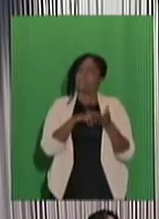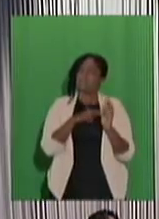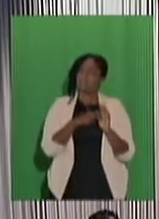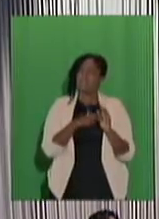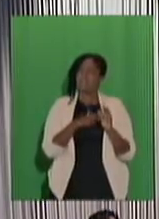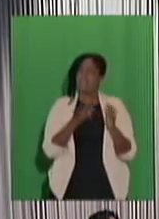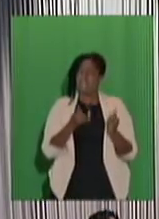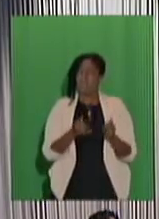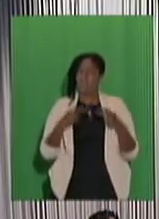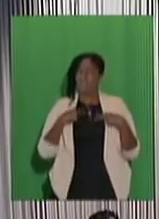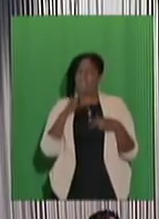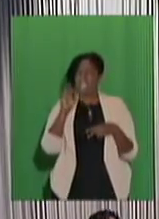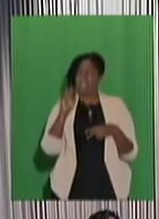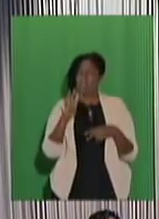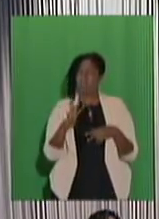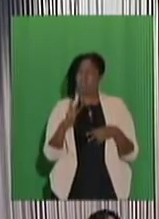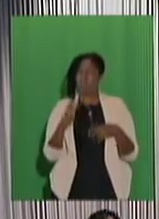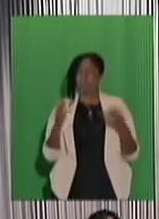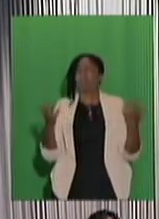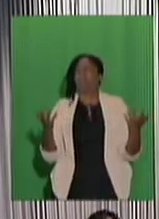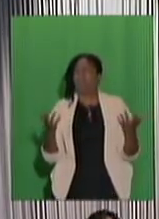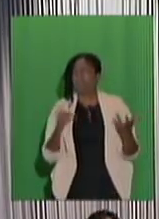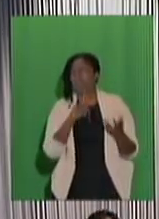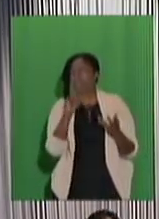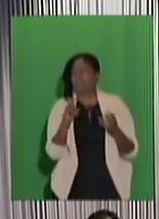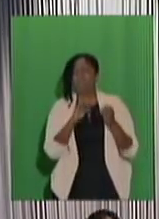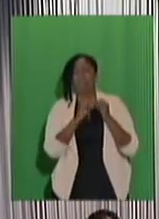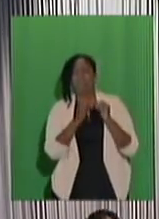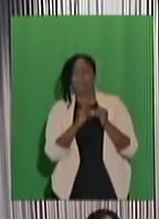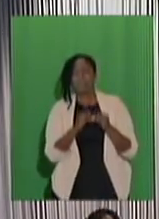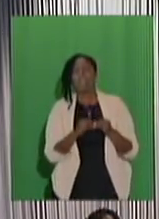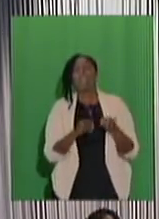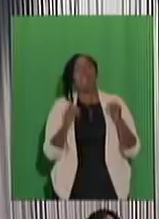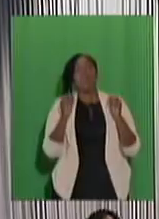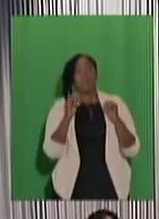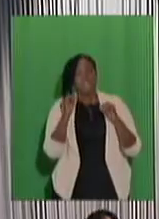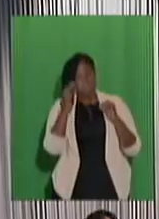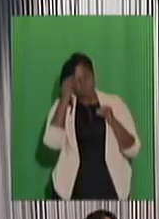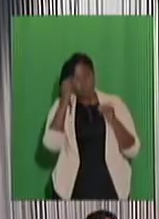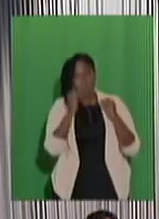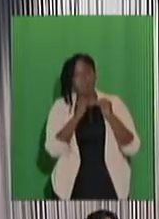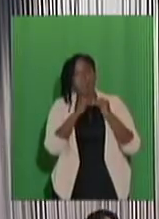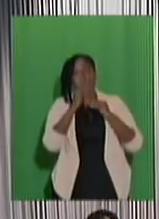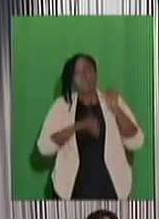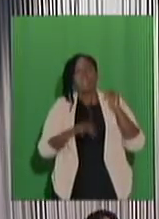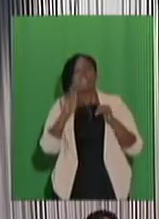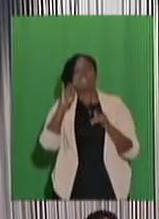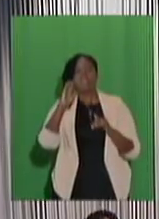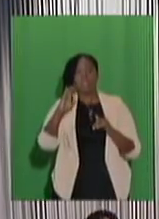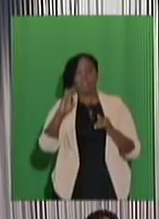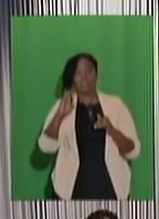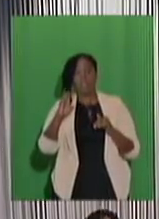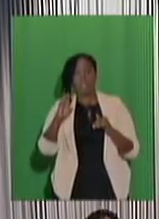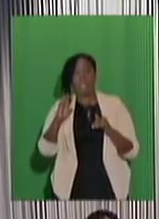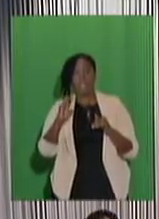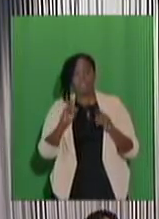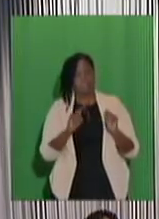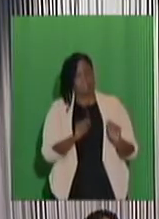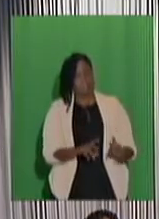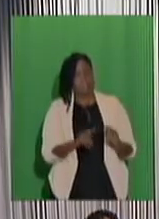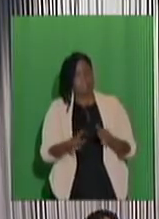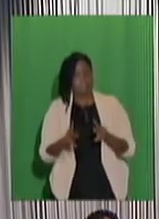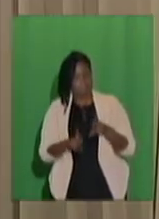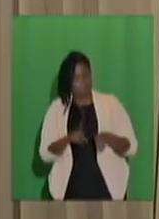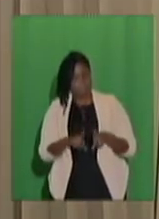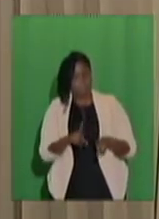patients? Also, we know that there have been over 700 samples tested. So in terms of the 93 and the 94, there was